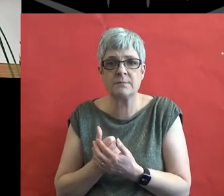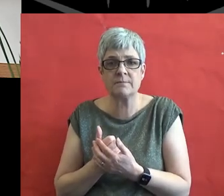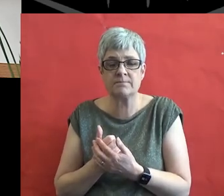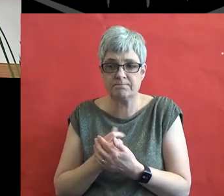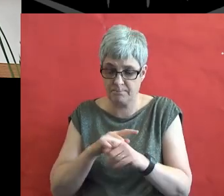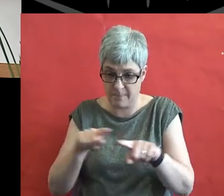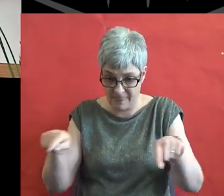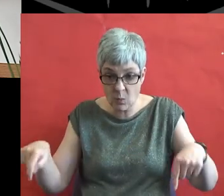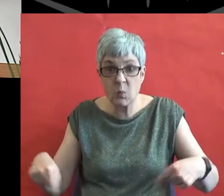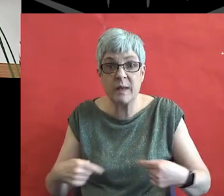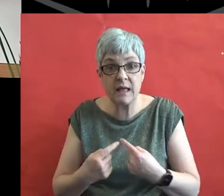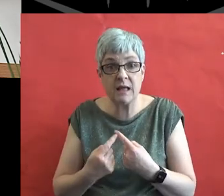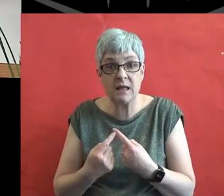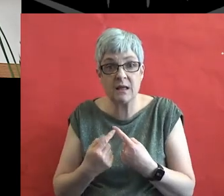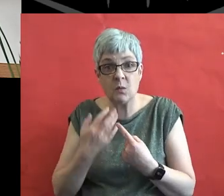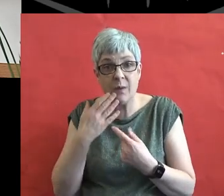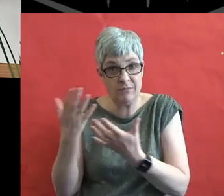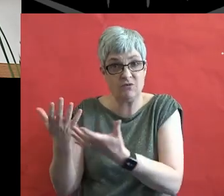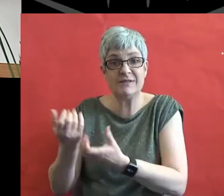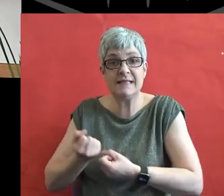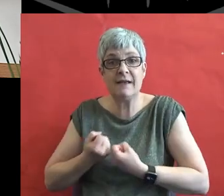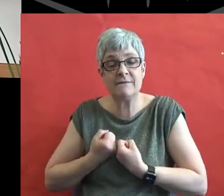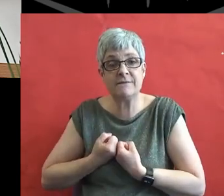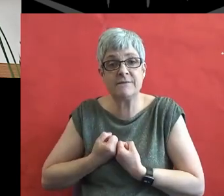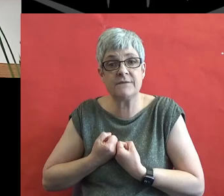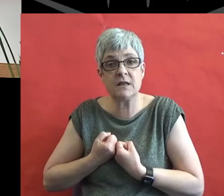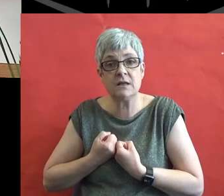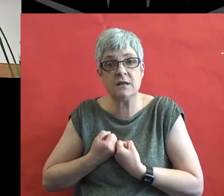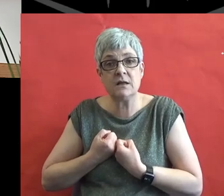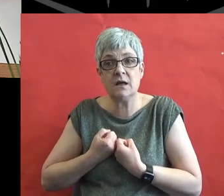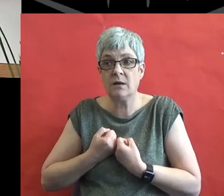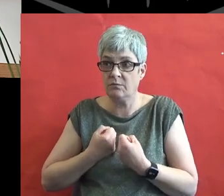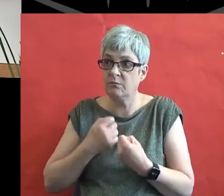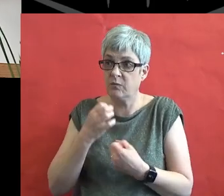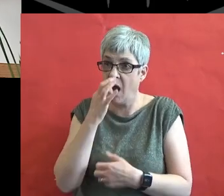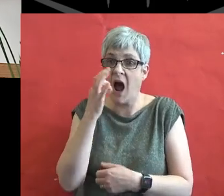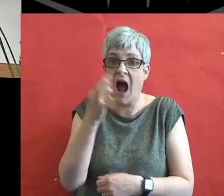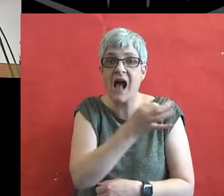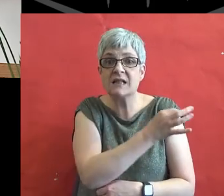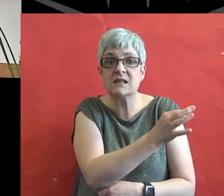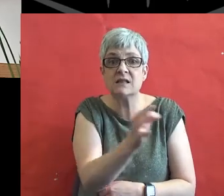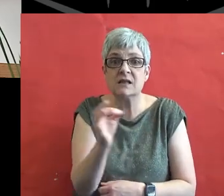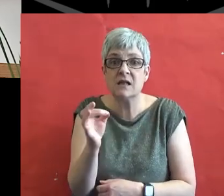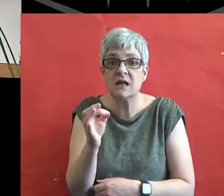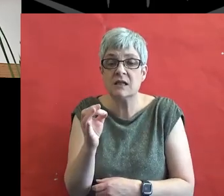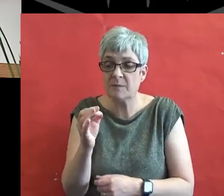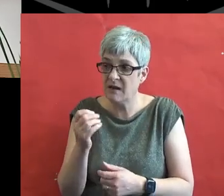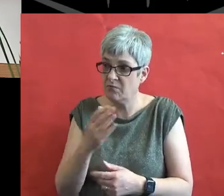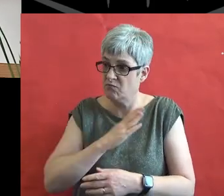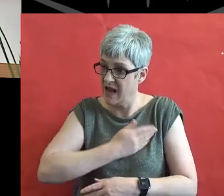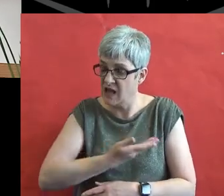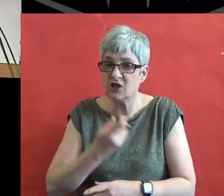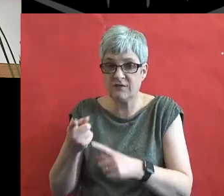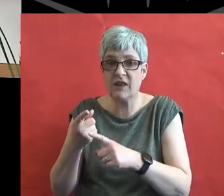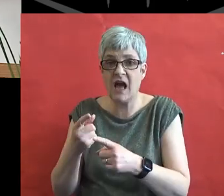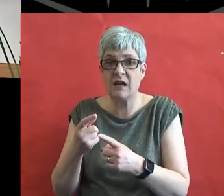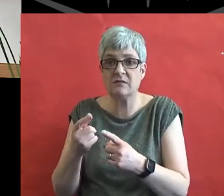And we, when we receive that love, are called to be agents of that salvation, ambassadors for that